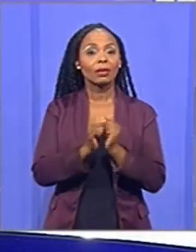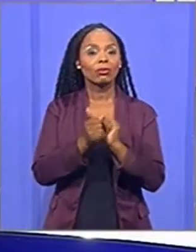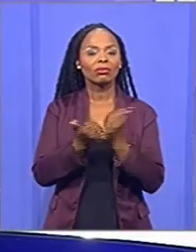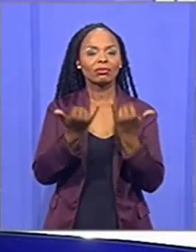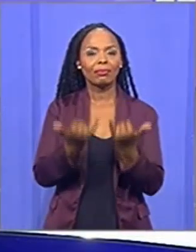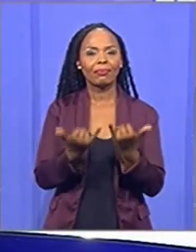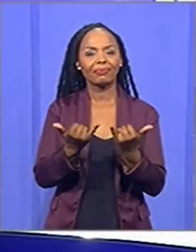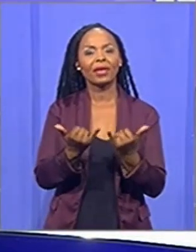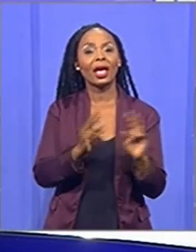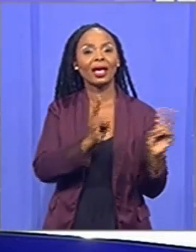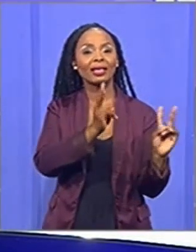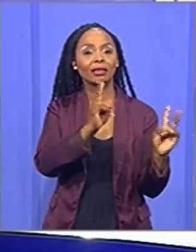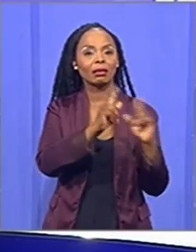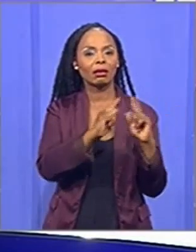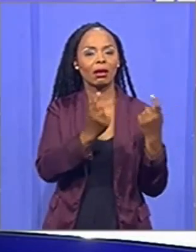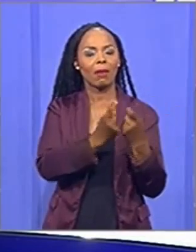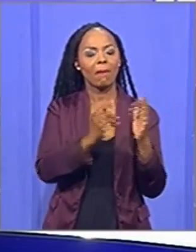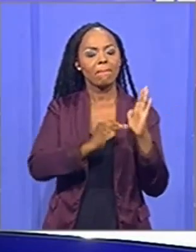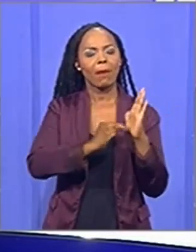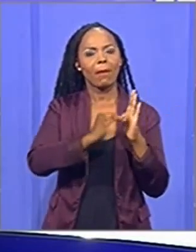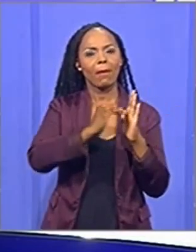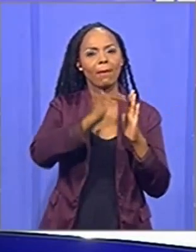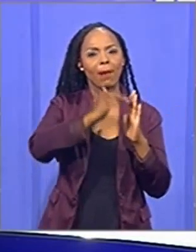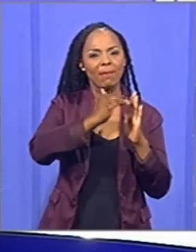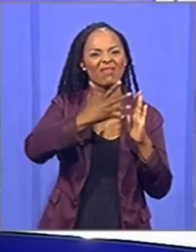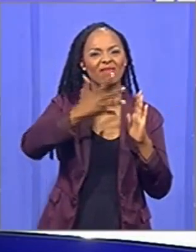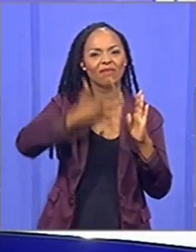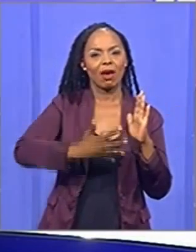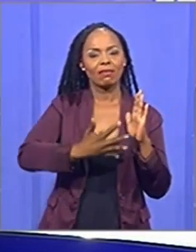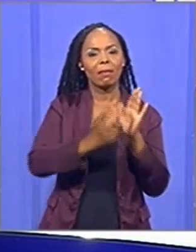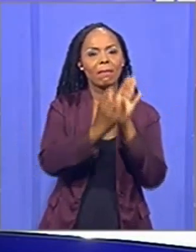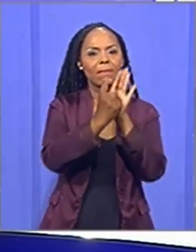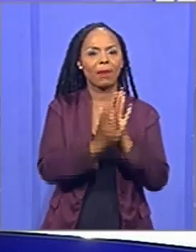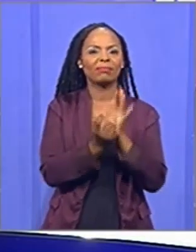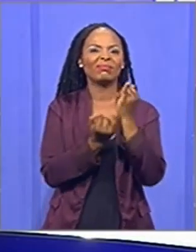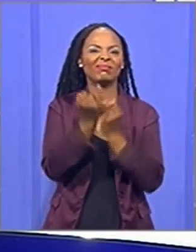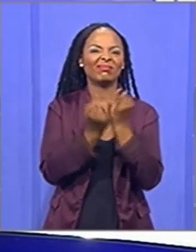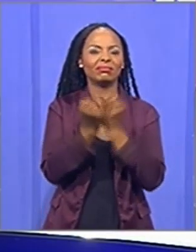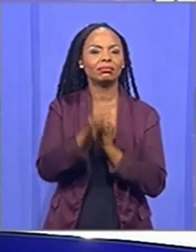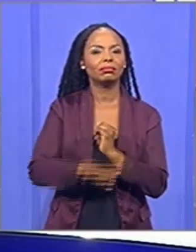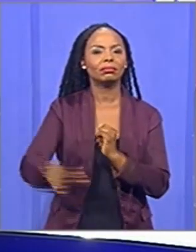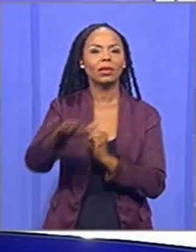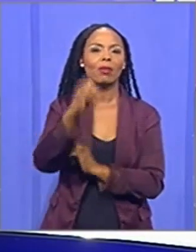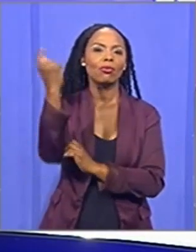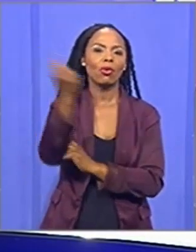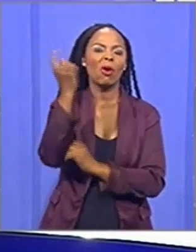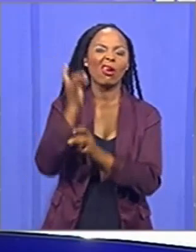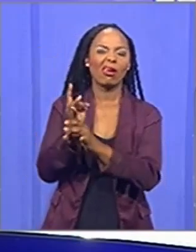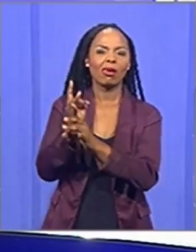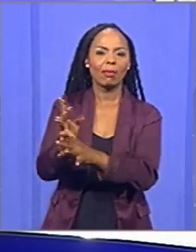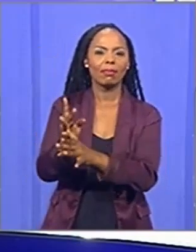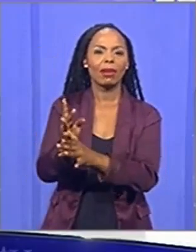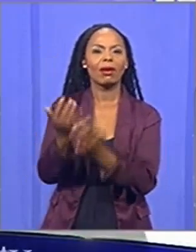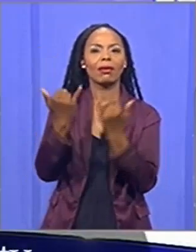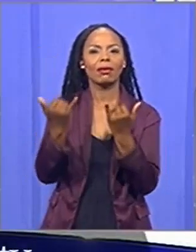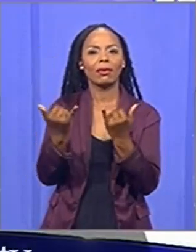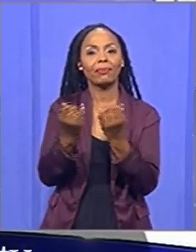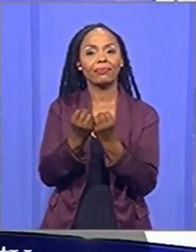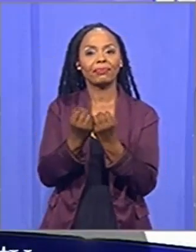Dipapading, Kaizer Chiefs nameletše maemong a bohlano lokong ya DStv Premiership morago ga go fenya Polokwane